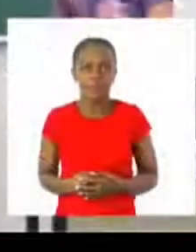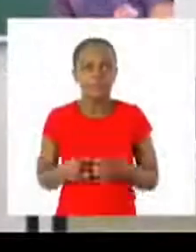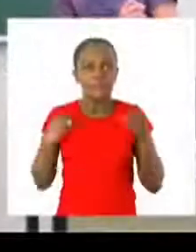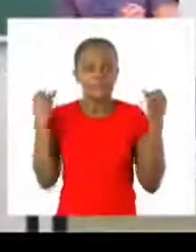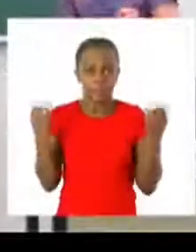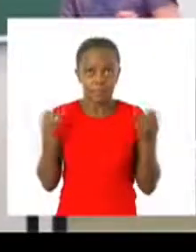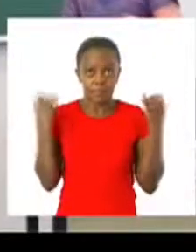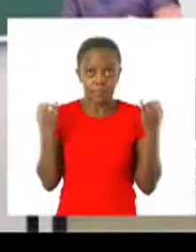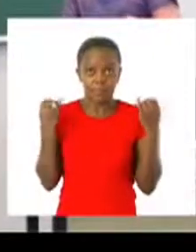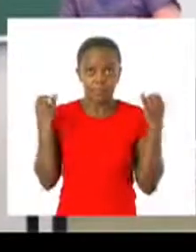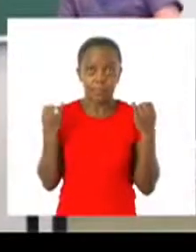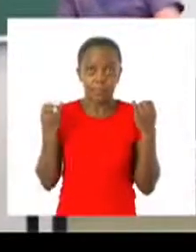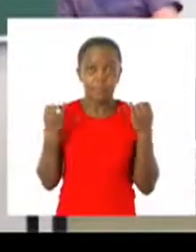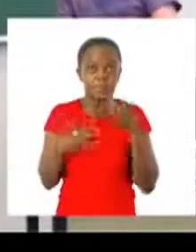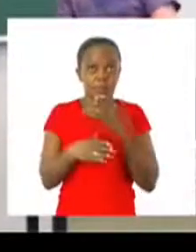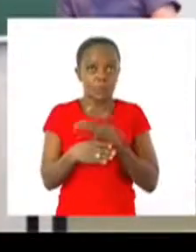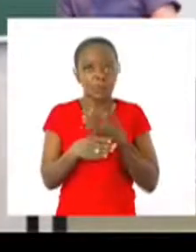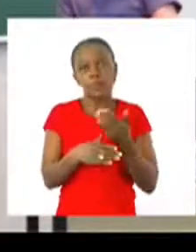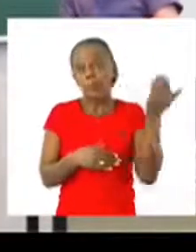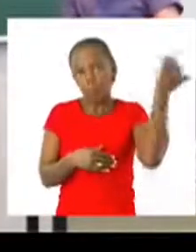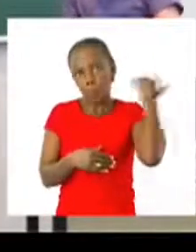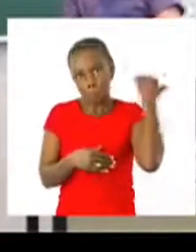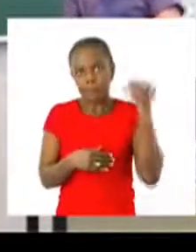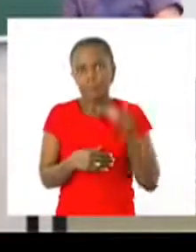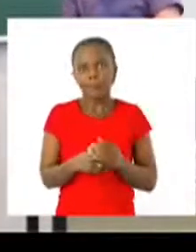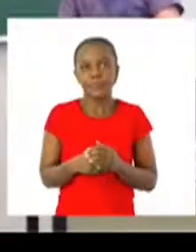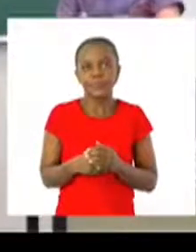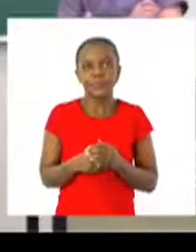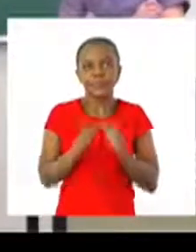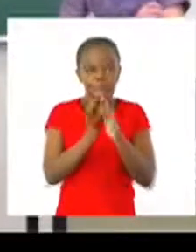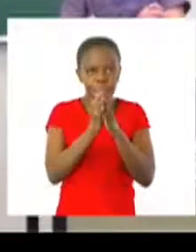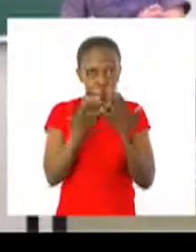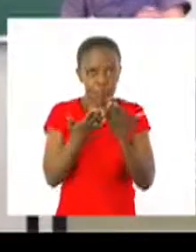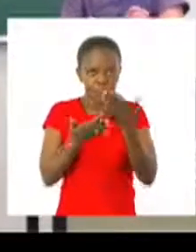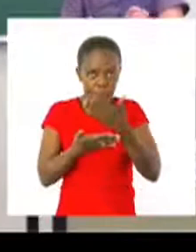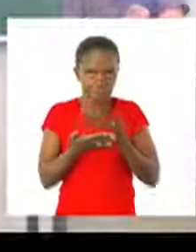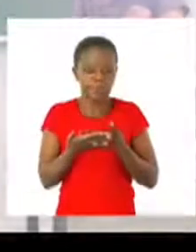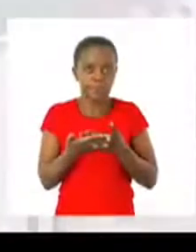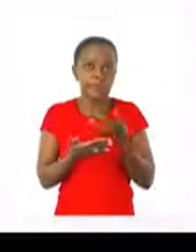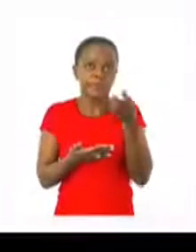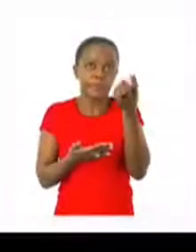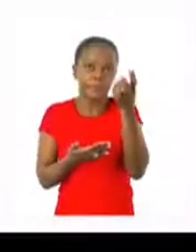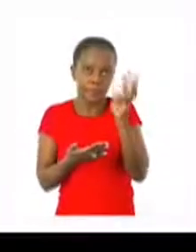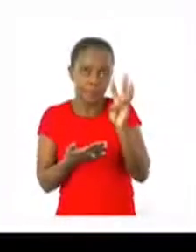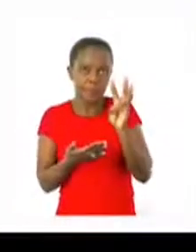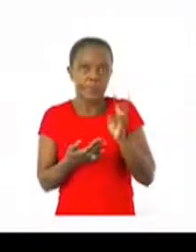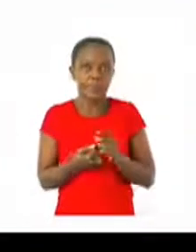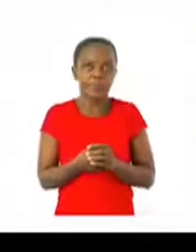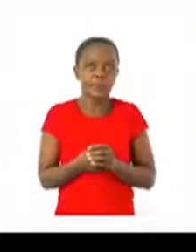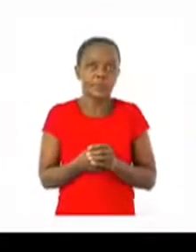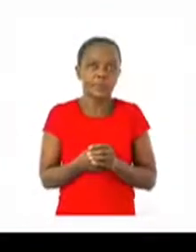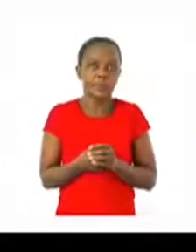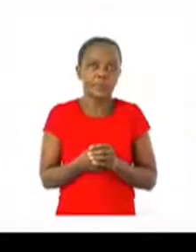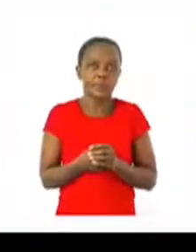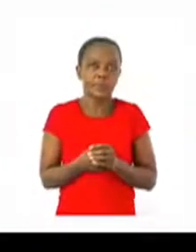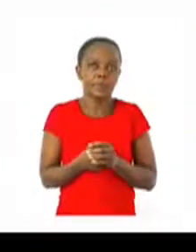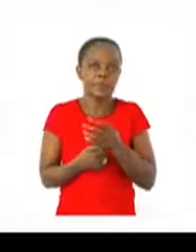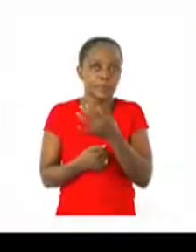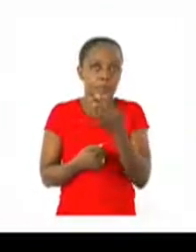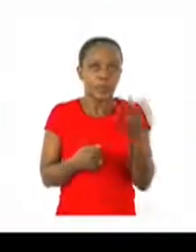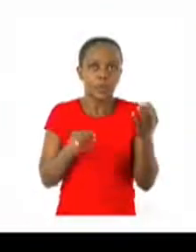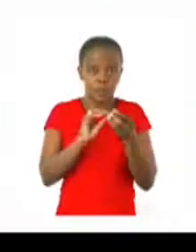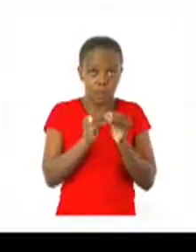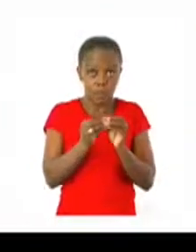Hope you had fun with your last lesson. Turn to page 6. We are going to be counting